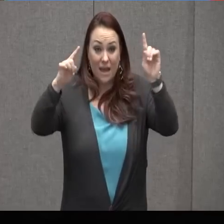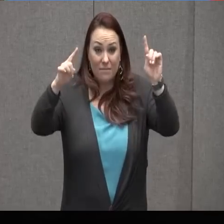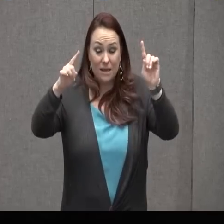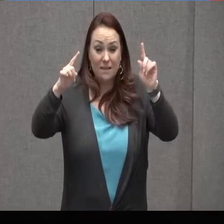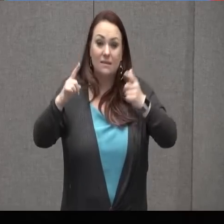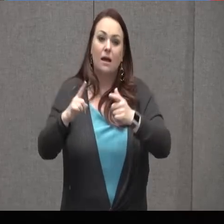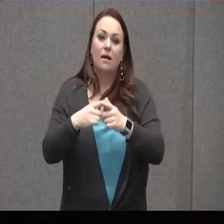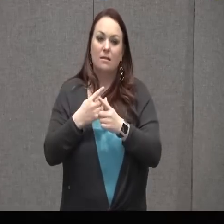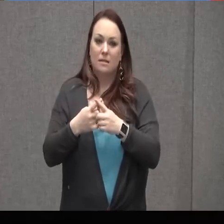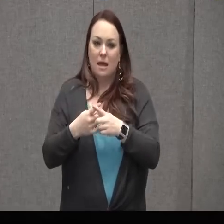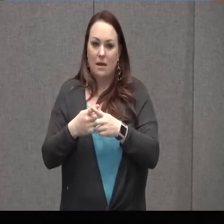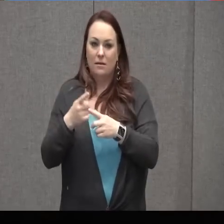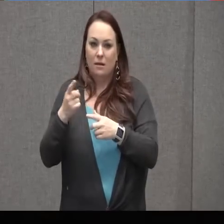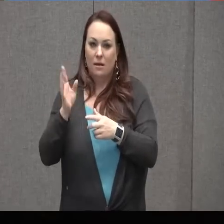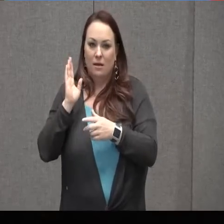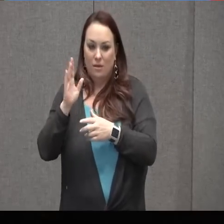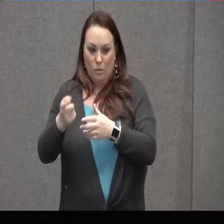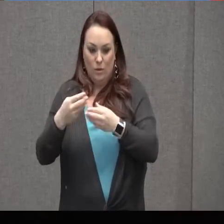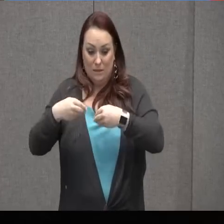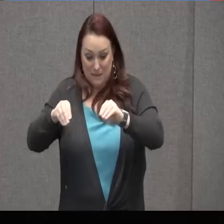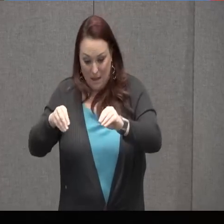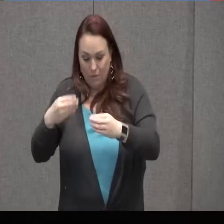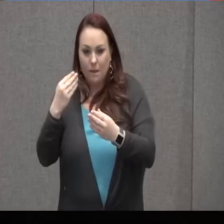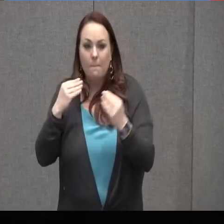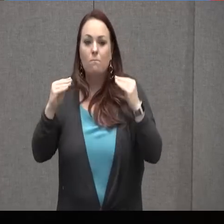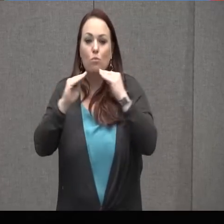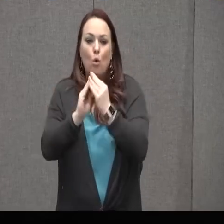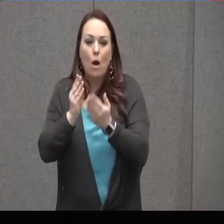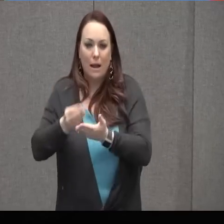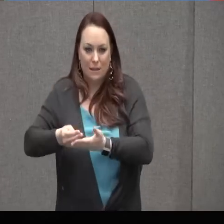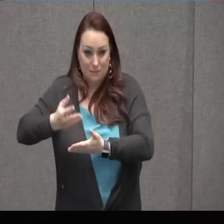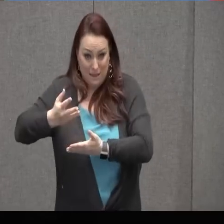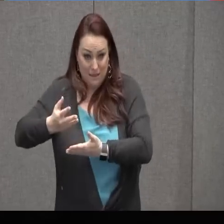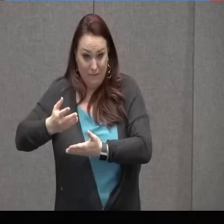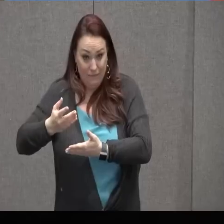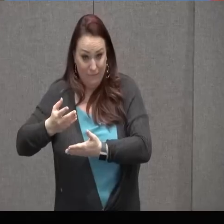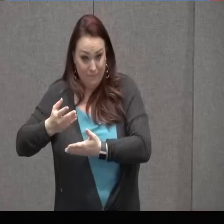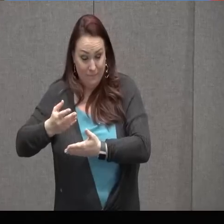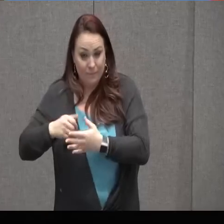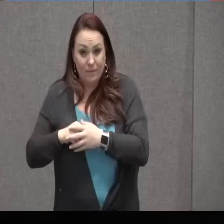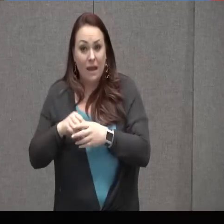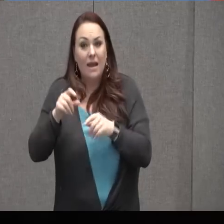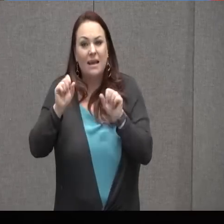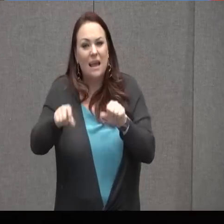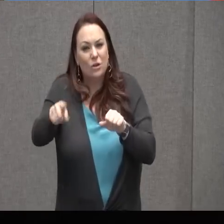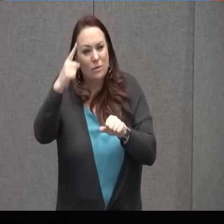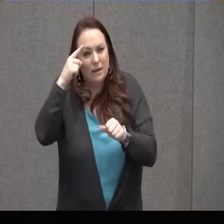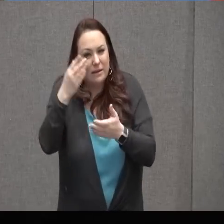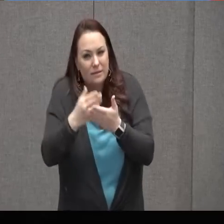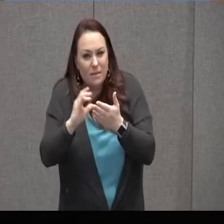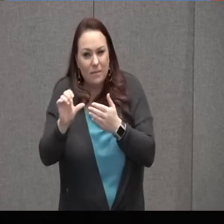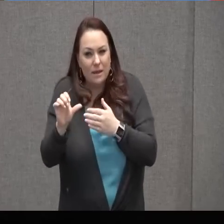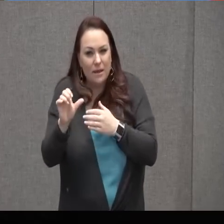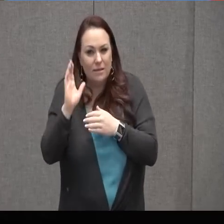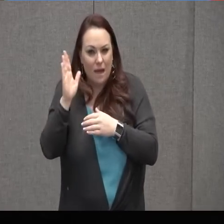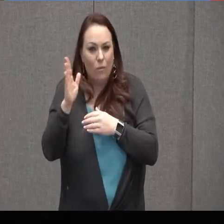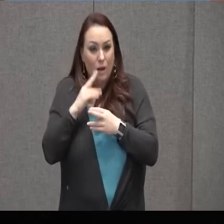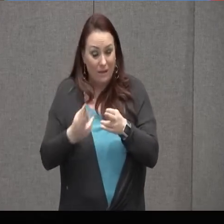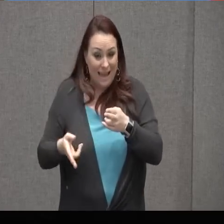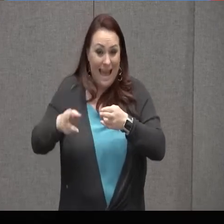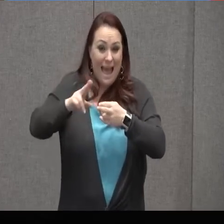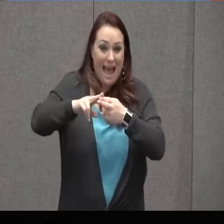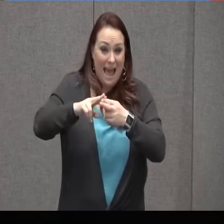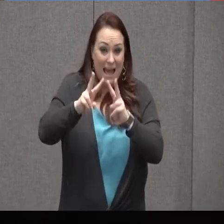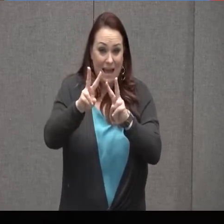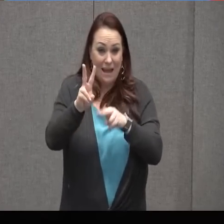they would be more expensive. Can you think of something else that might appreciate in value over time or